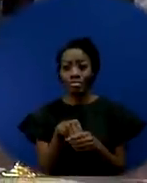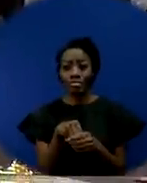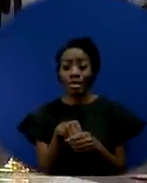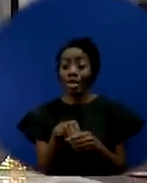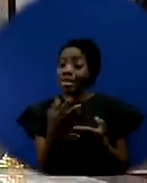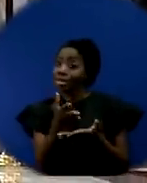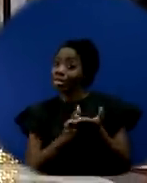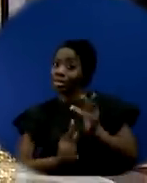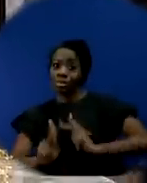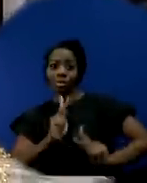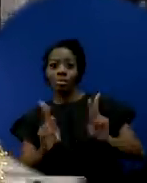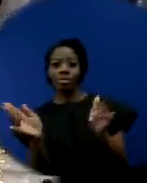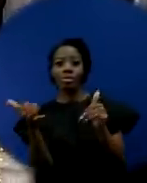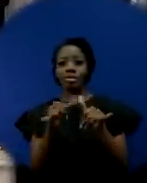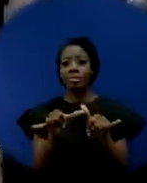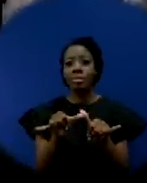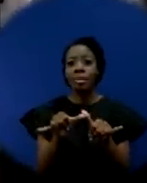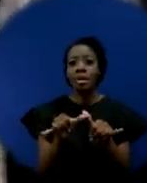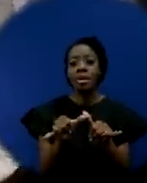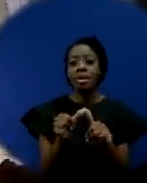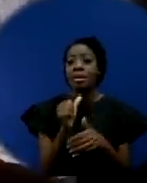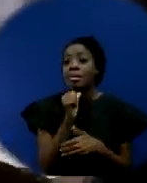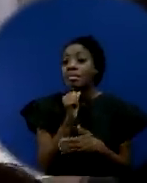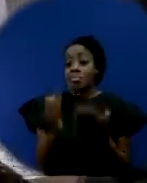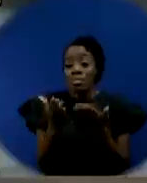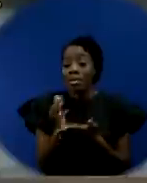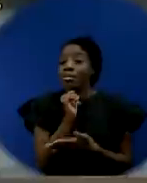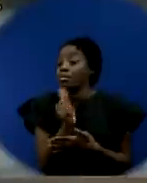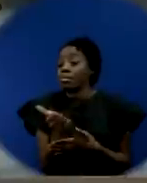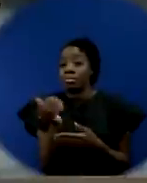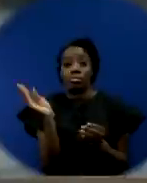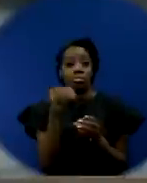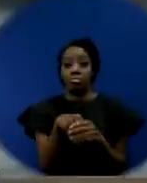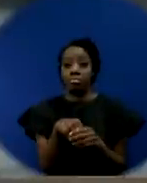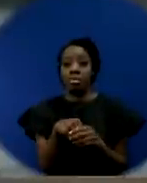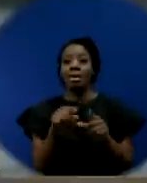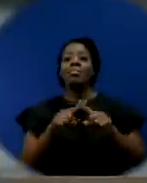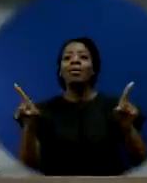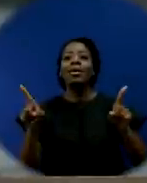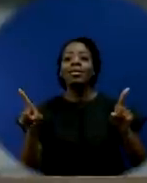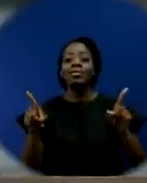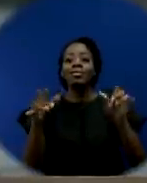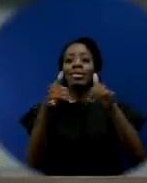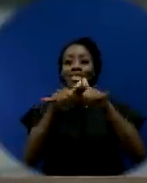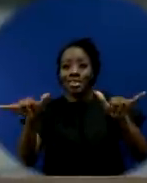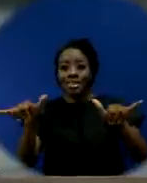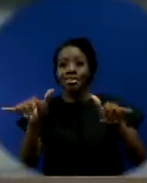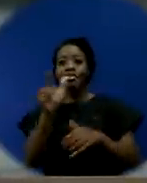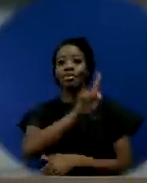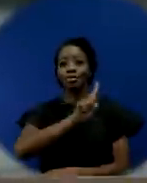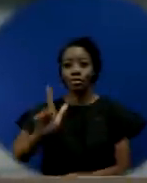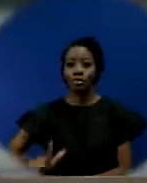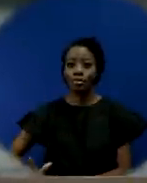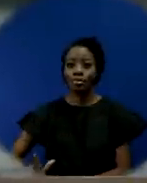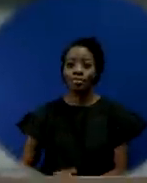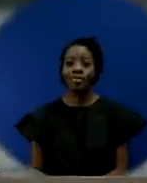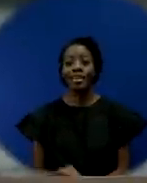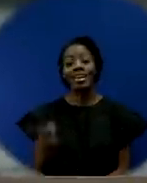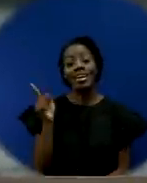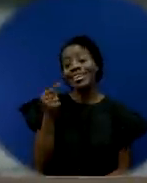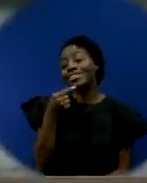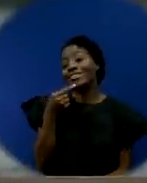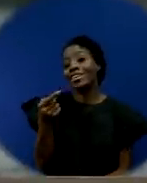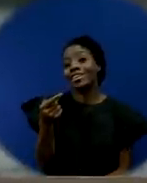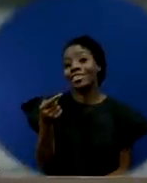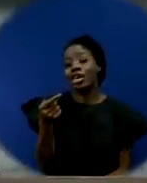By some folks' standards, I shouldn't be included. But by the standards of the Lord, he says, oh,